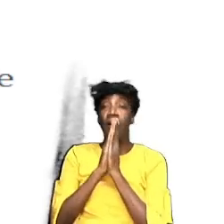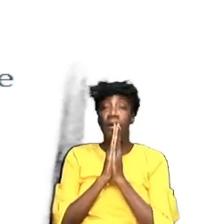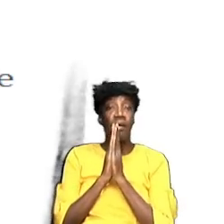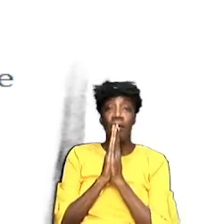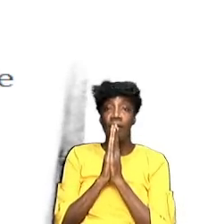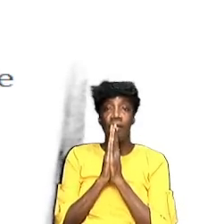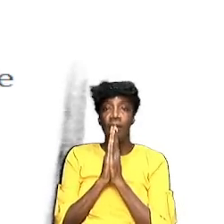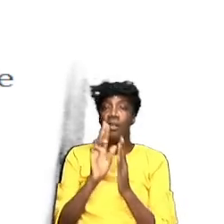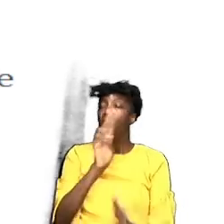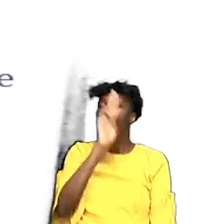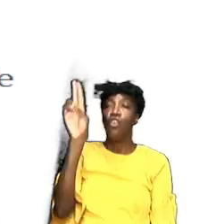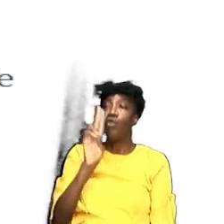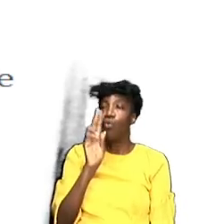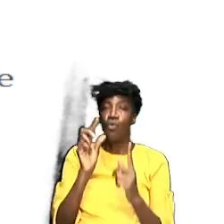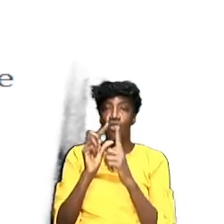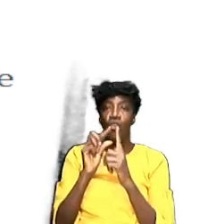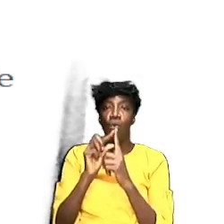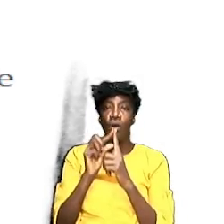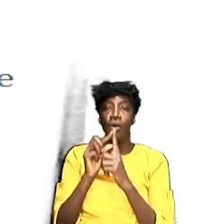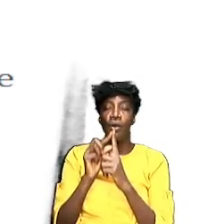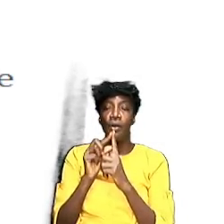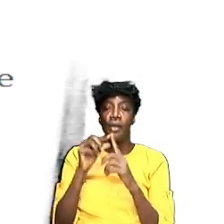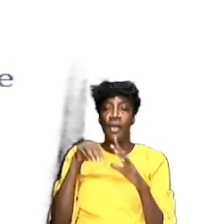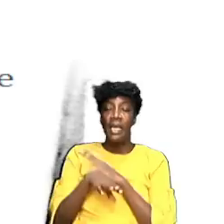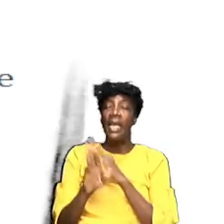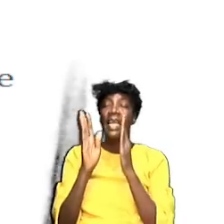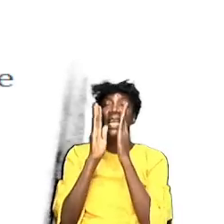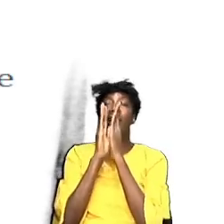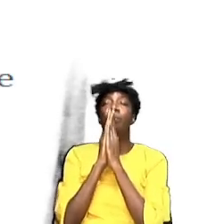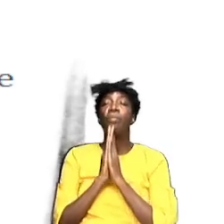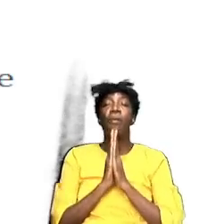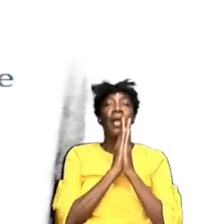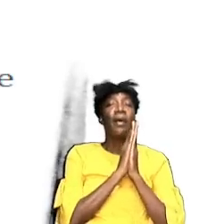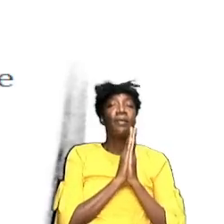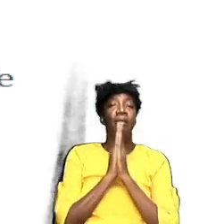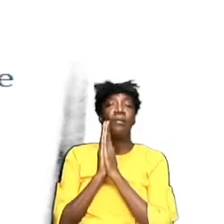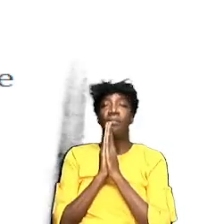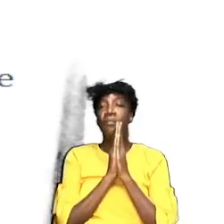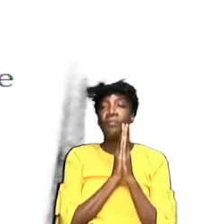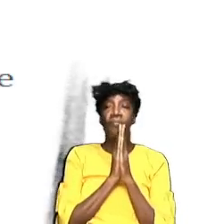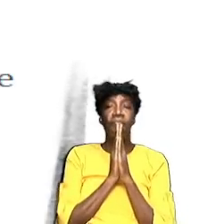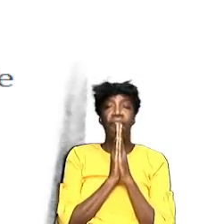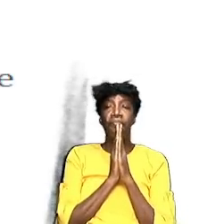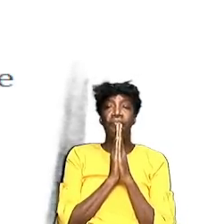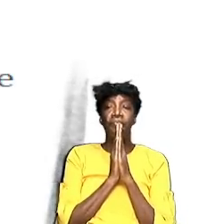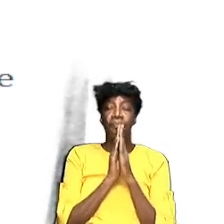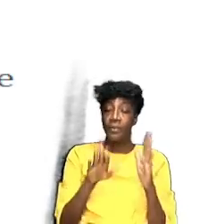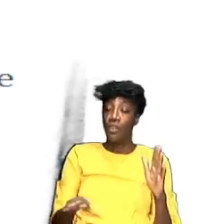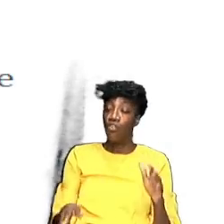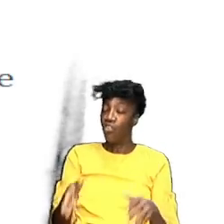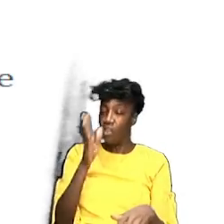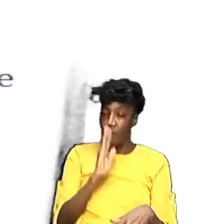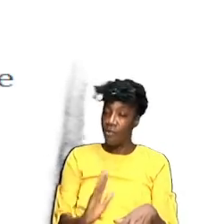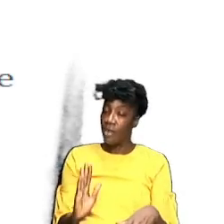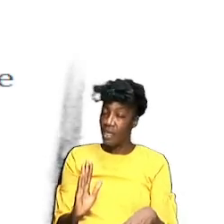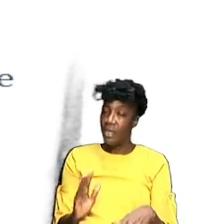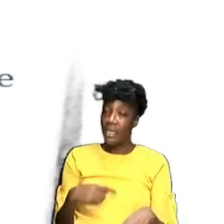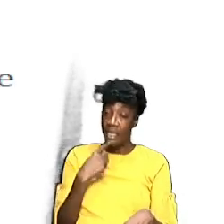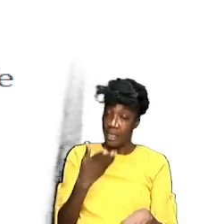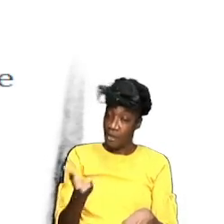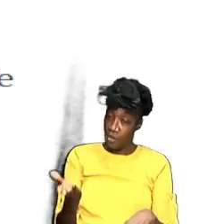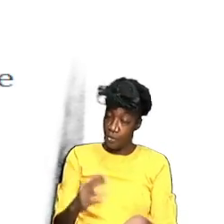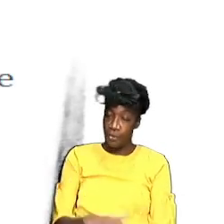the enemy, we use the word. But we use the word in our prayer life. As children of God, can I tell you